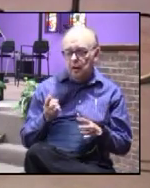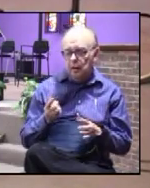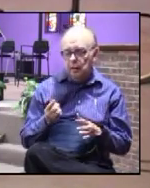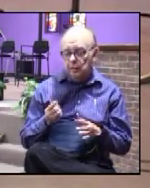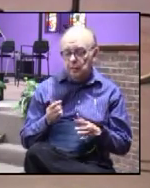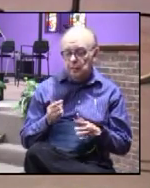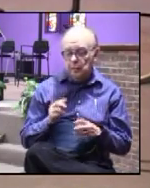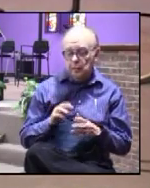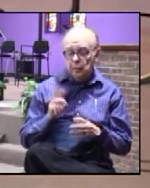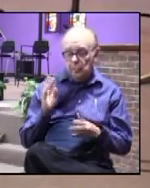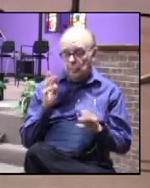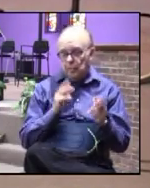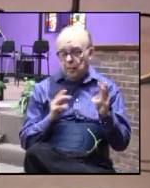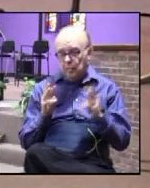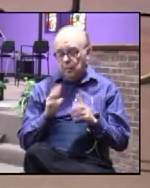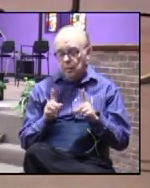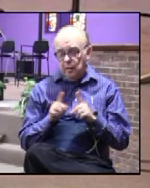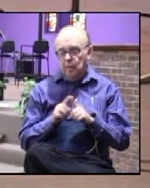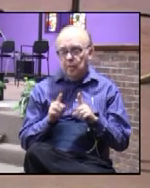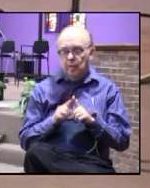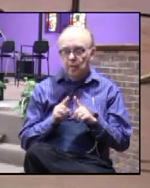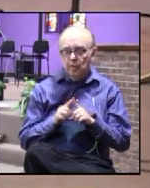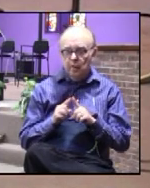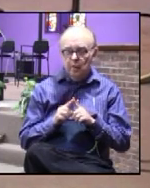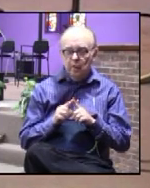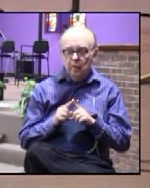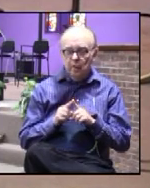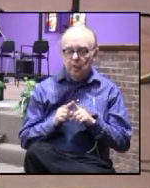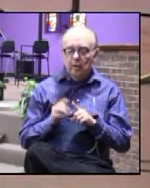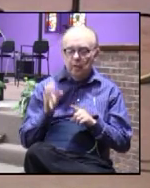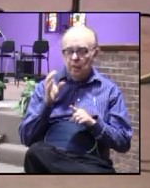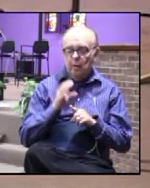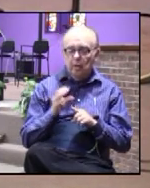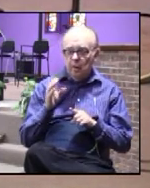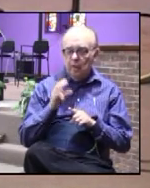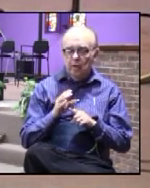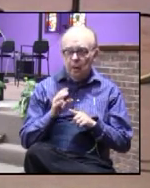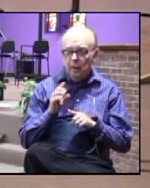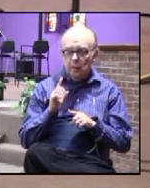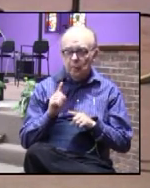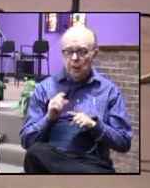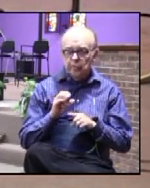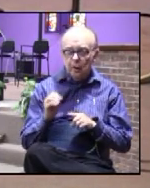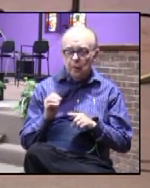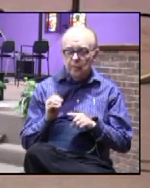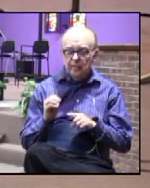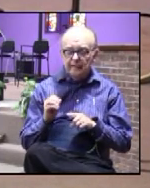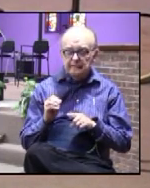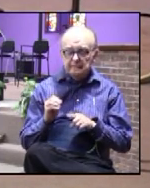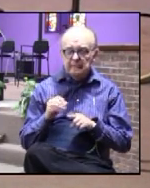worried, and also to be seeking one's own interest.